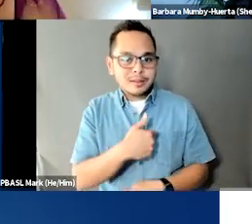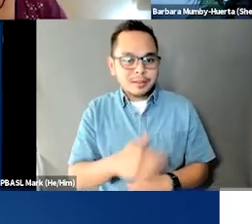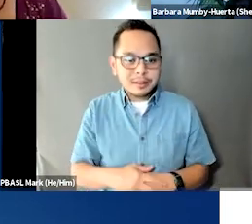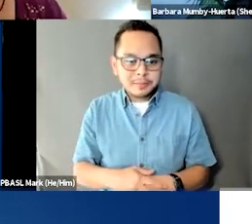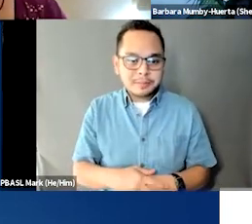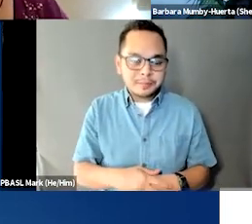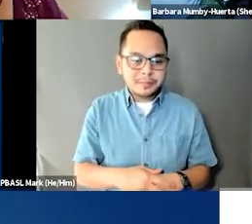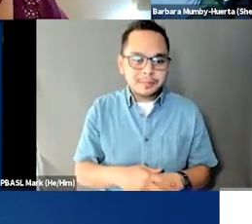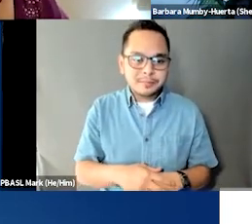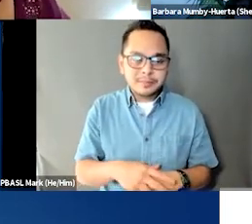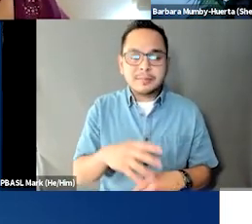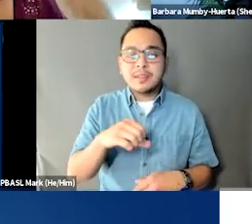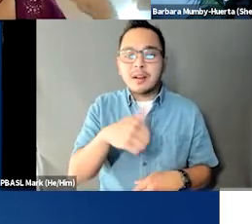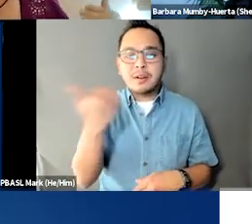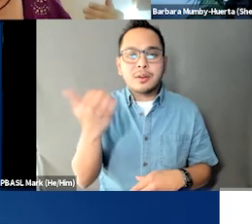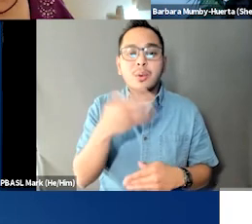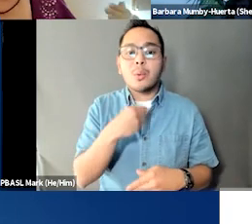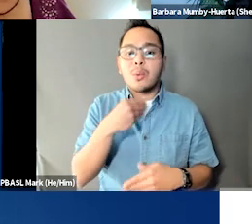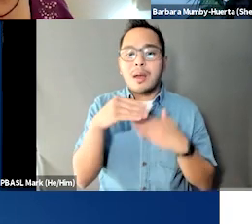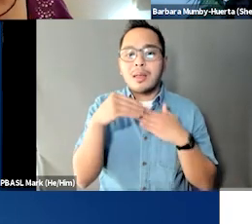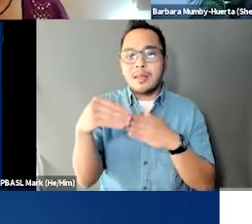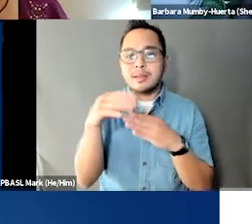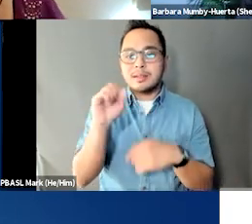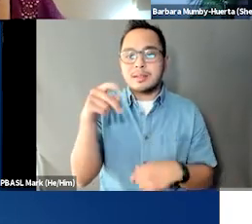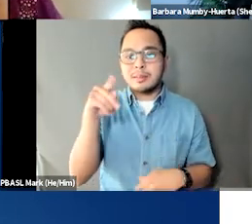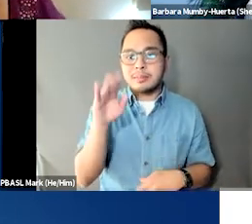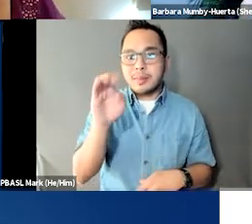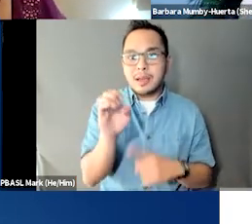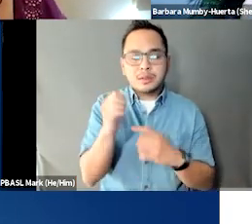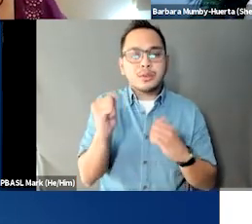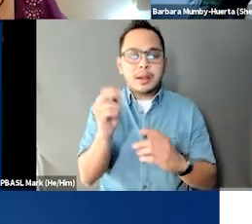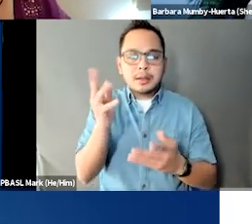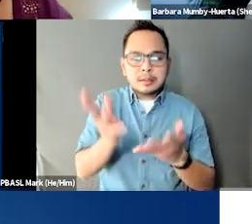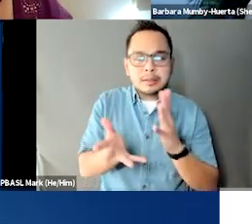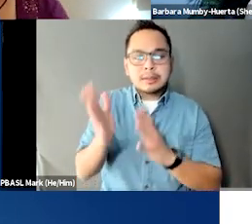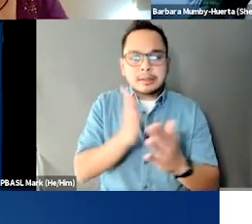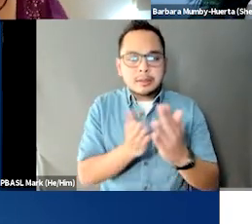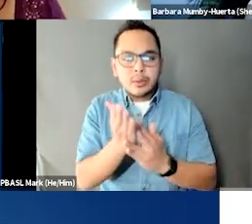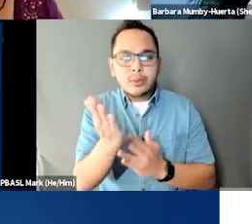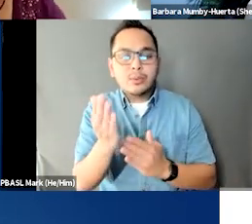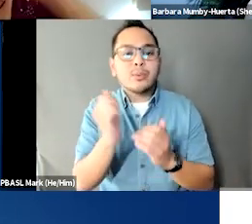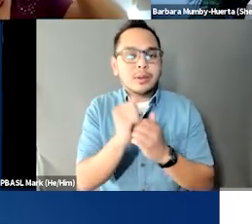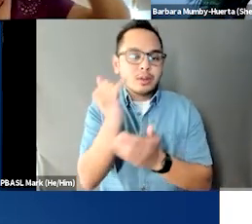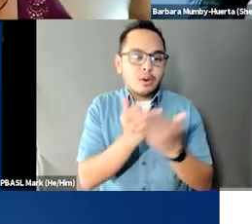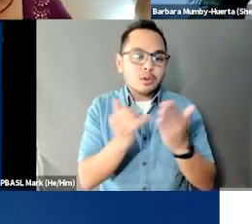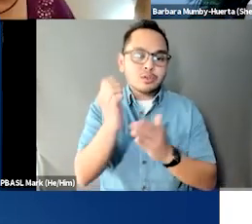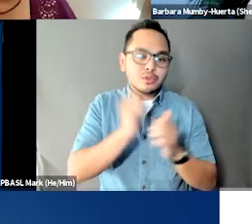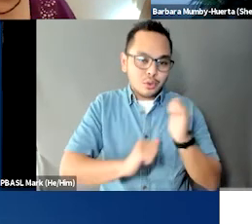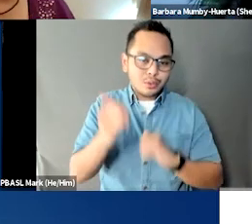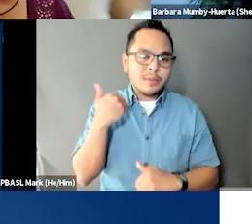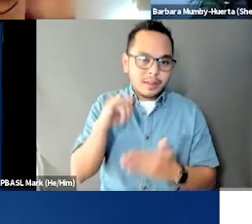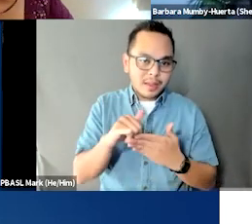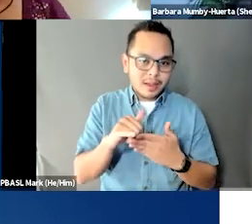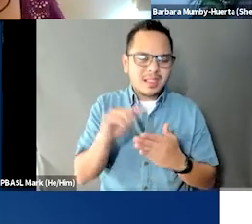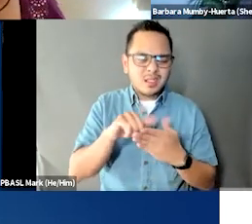The other thing is navigating white-lit spaces, which we just did very recently with some art shows. So I can speak to that, and that's a whole nother